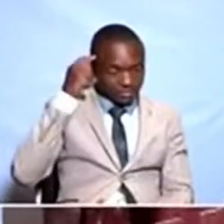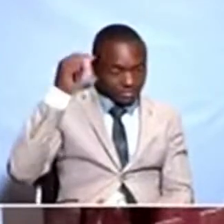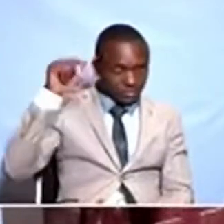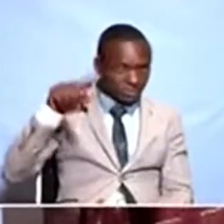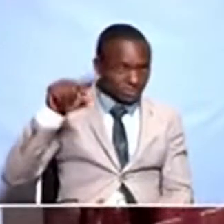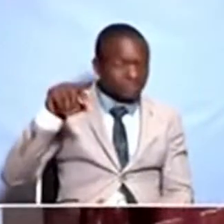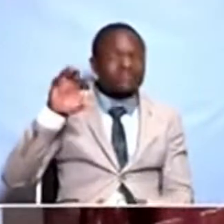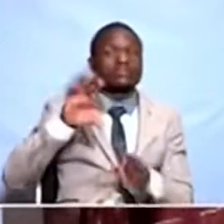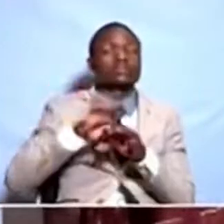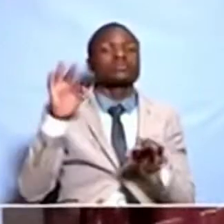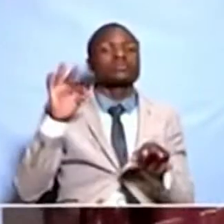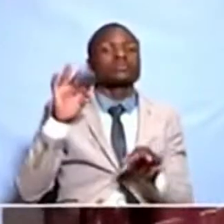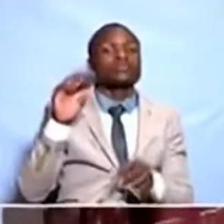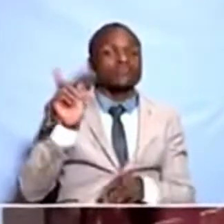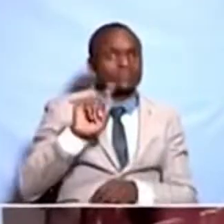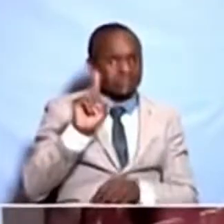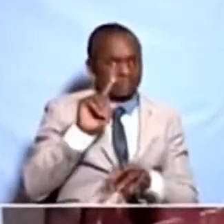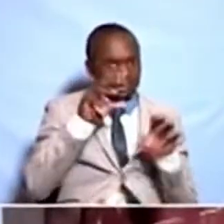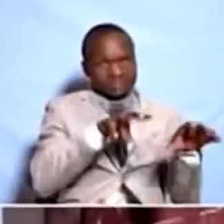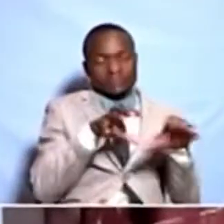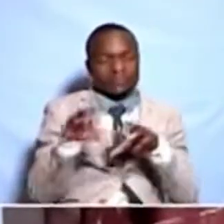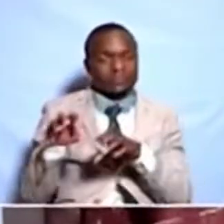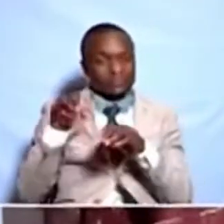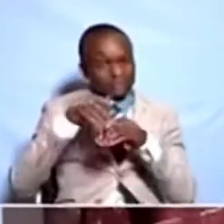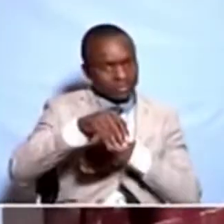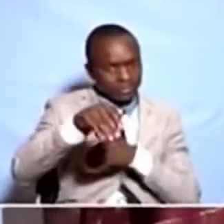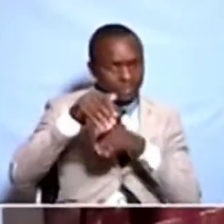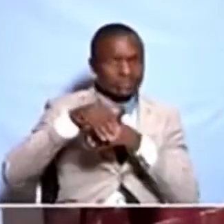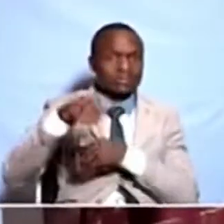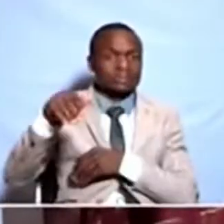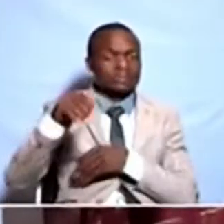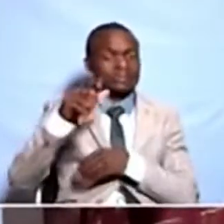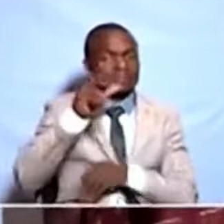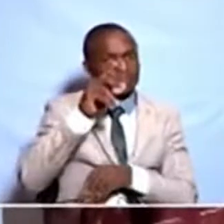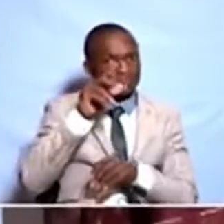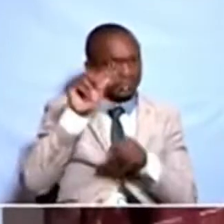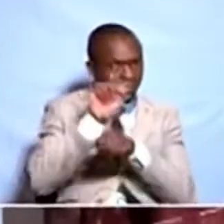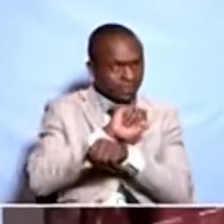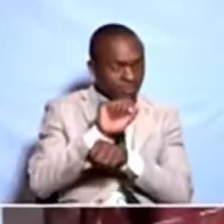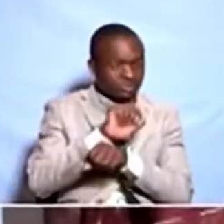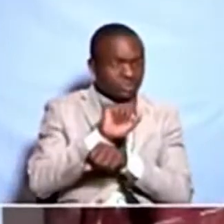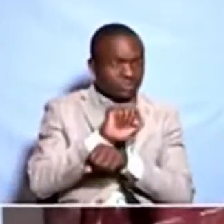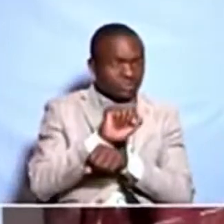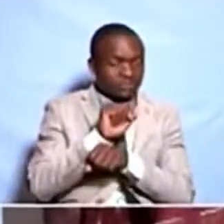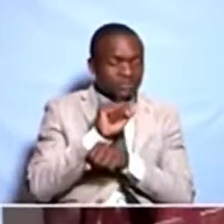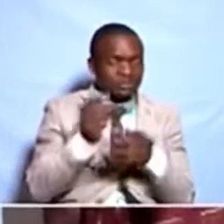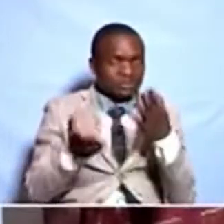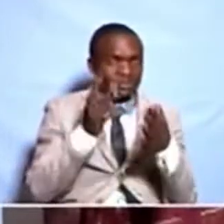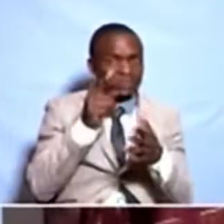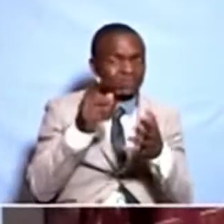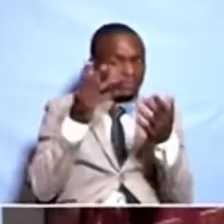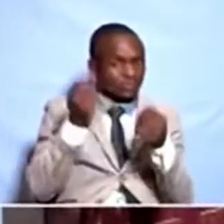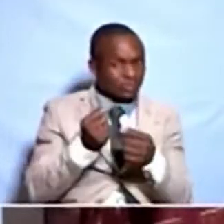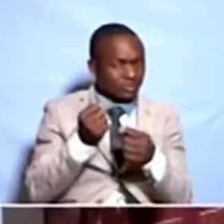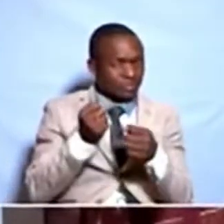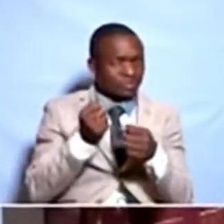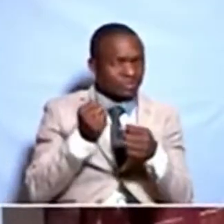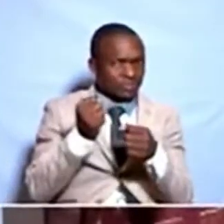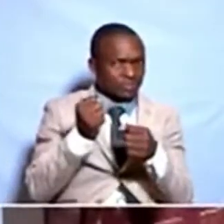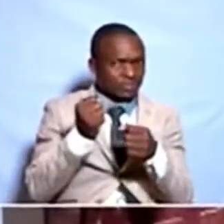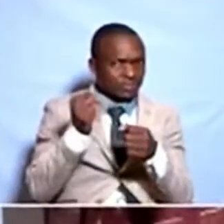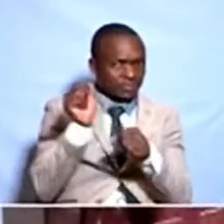find that where they do the registration of motor vehicles, like you say, you want to have your motor vehicle